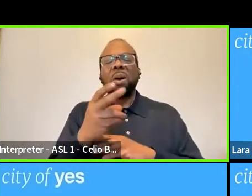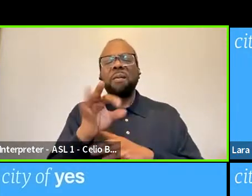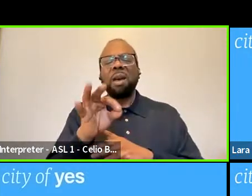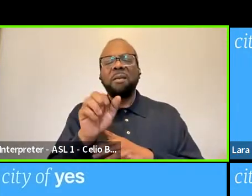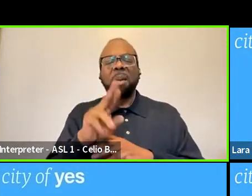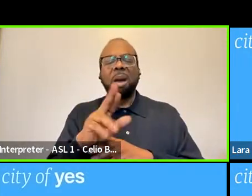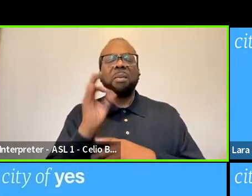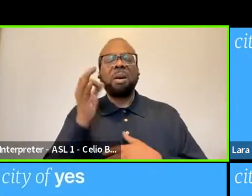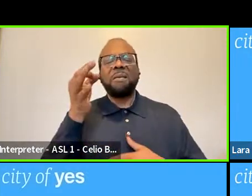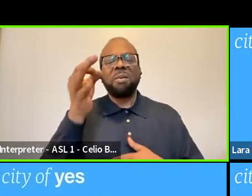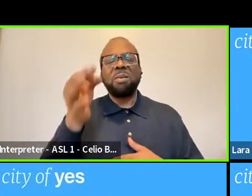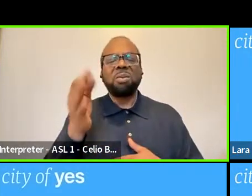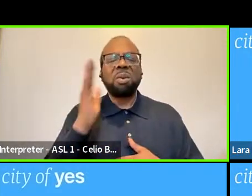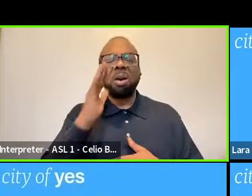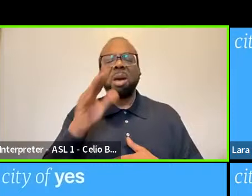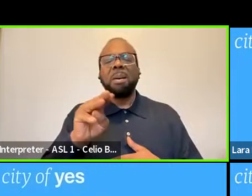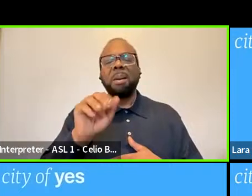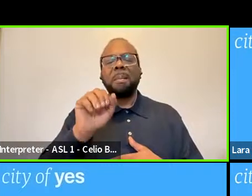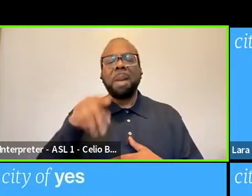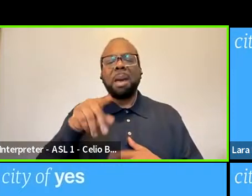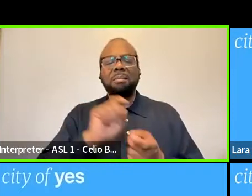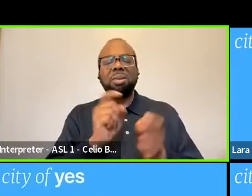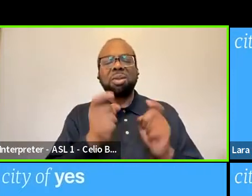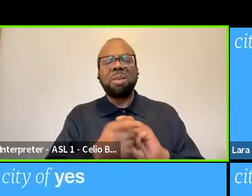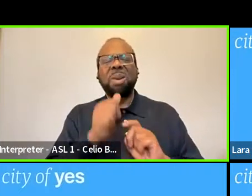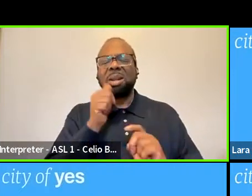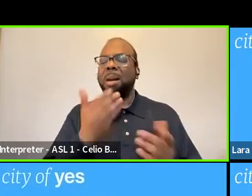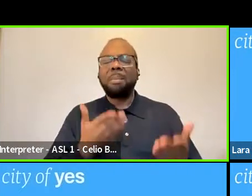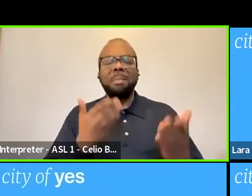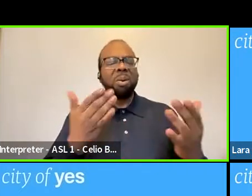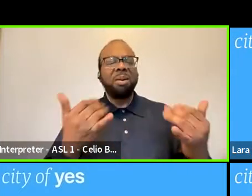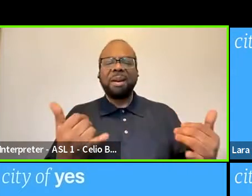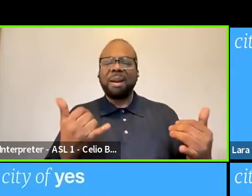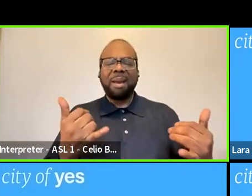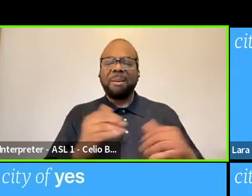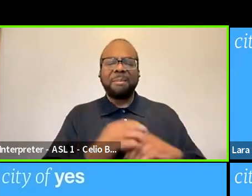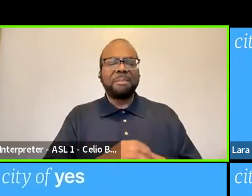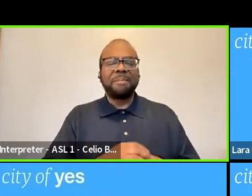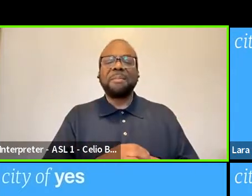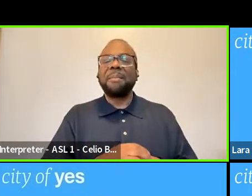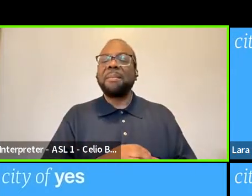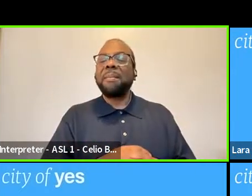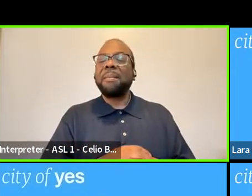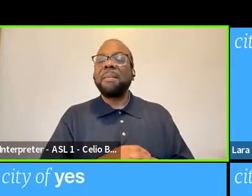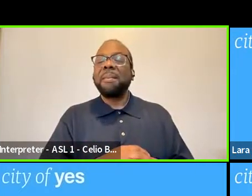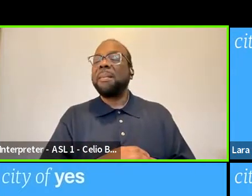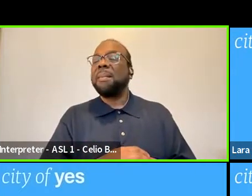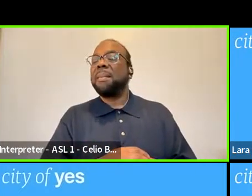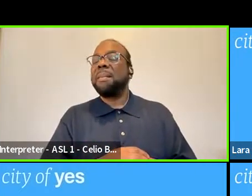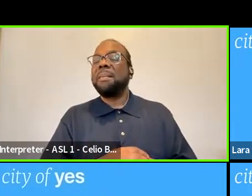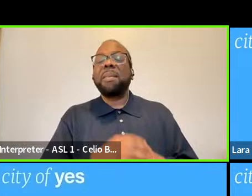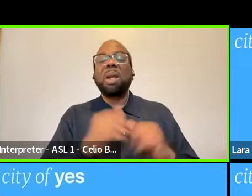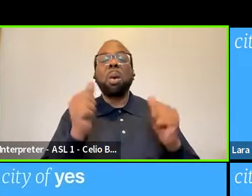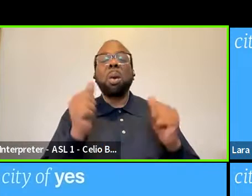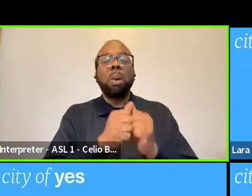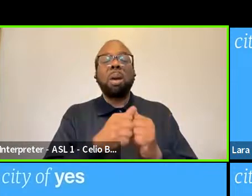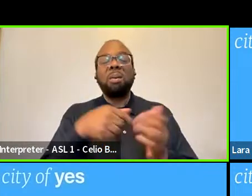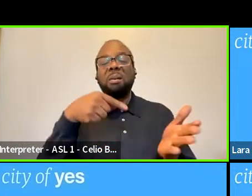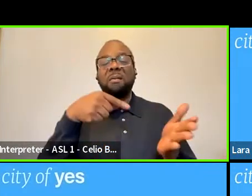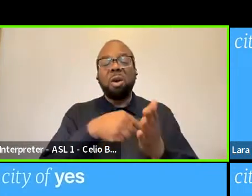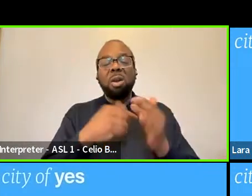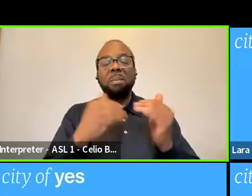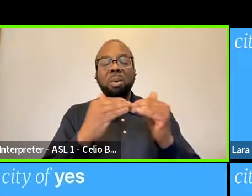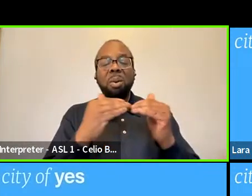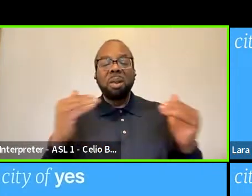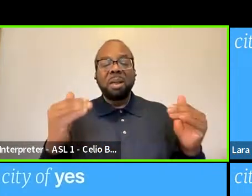change. So we're not proposing to do anything like that here. Would the affordability level in the zoning